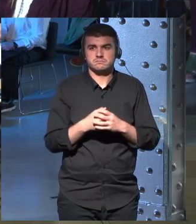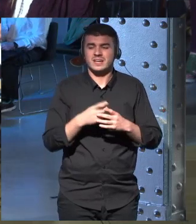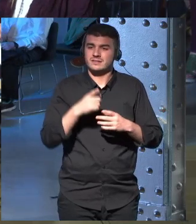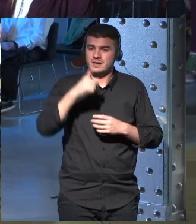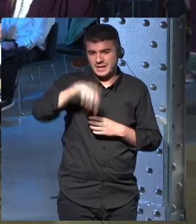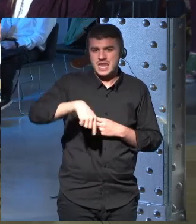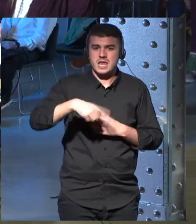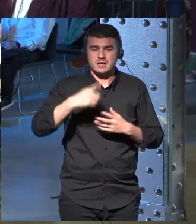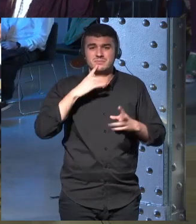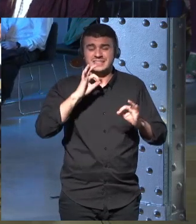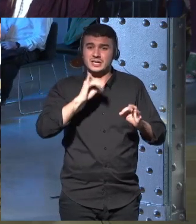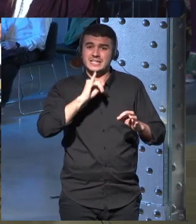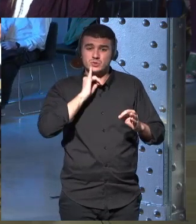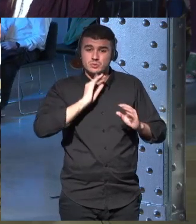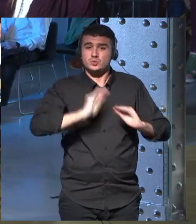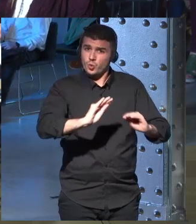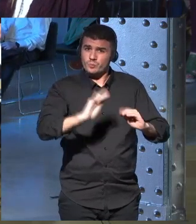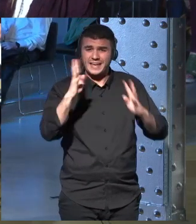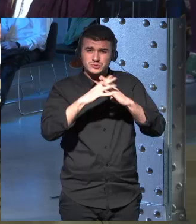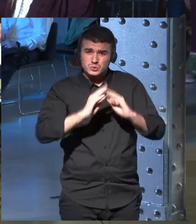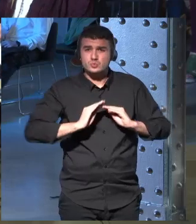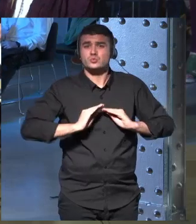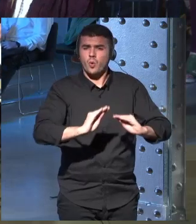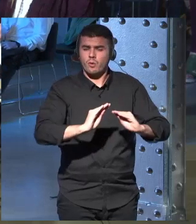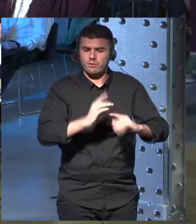languages like Spanish or English.